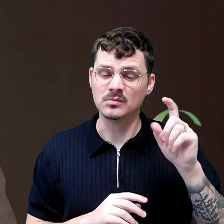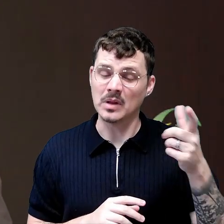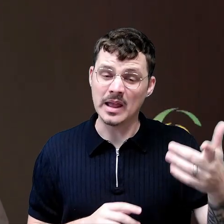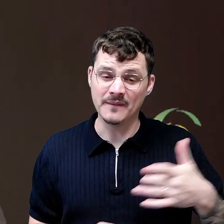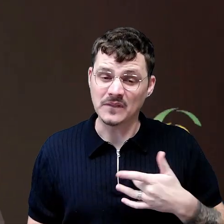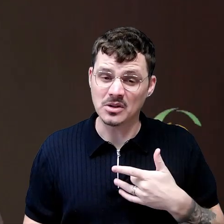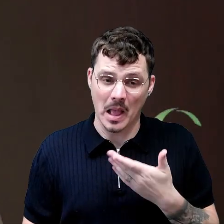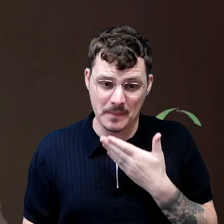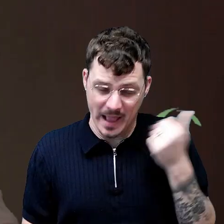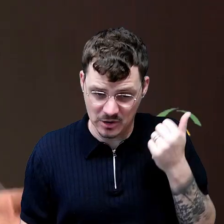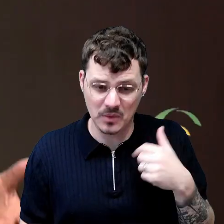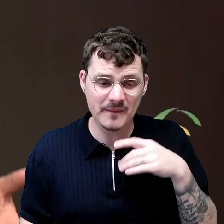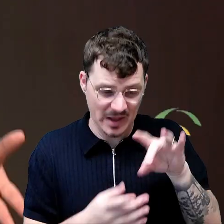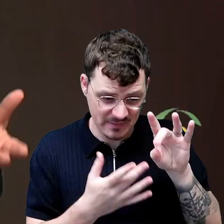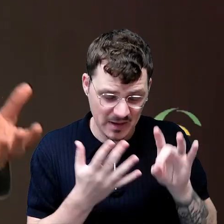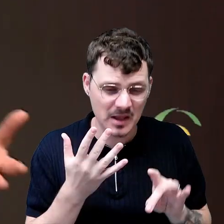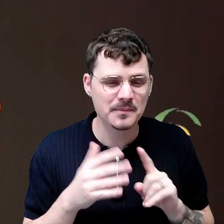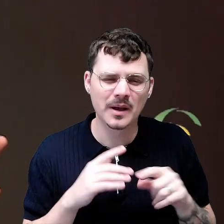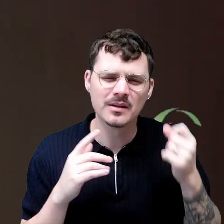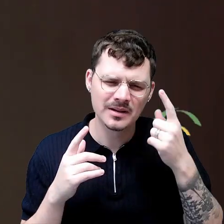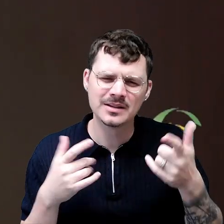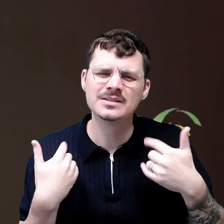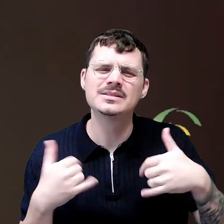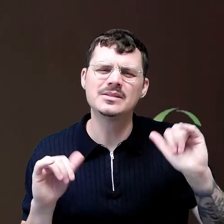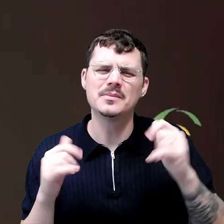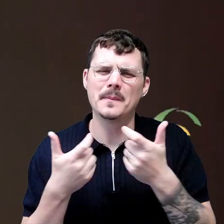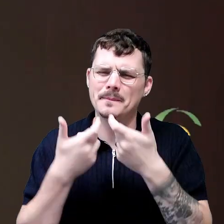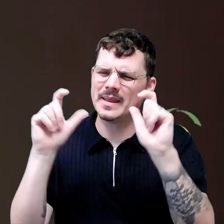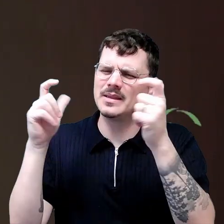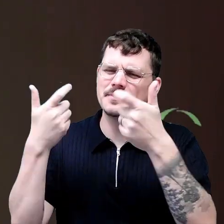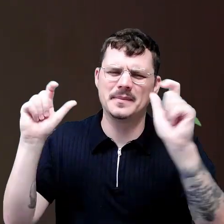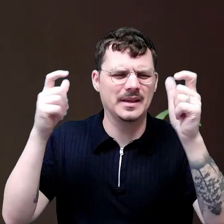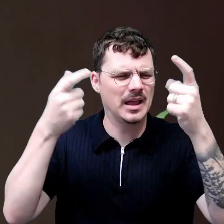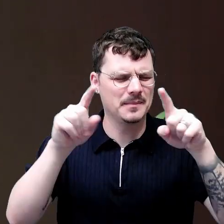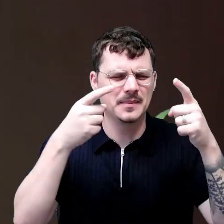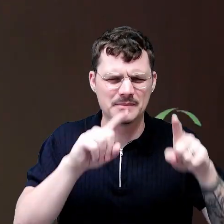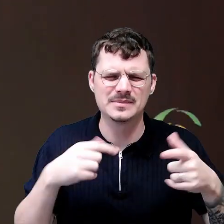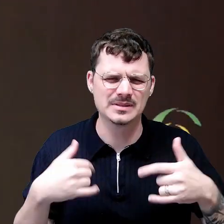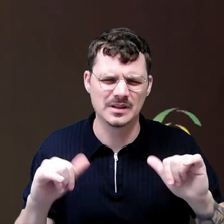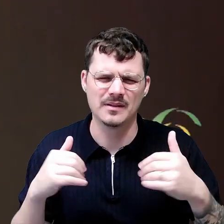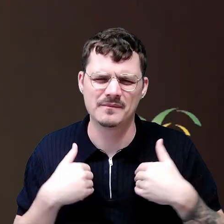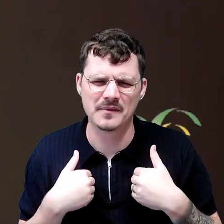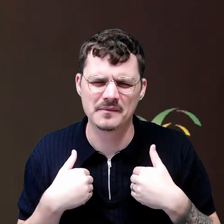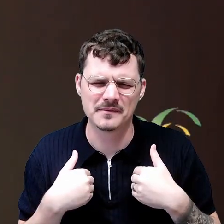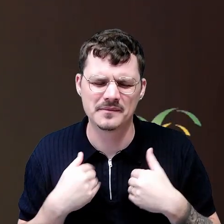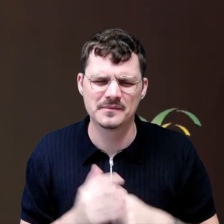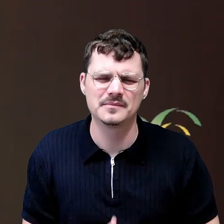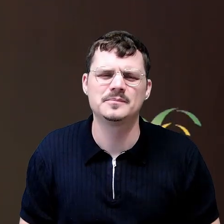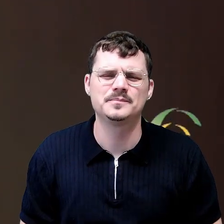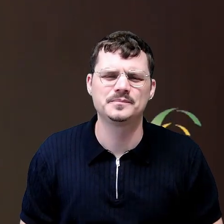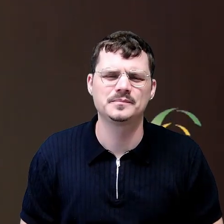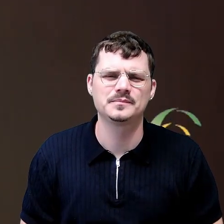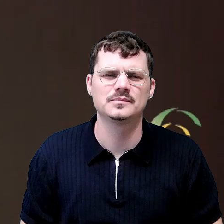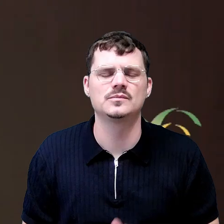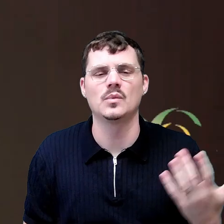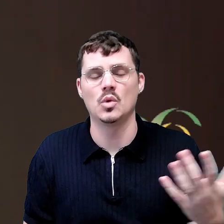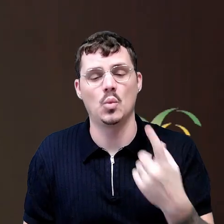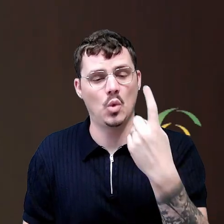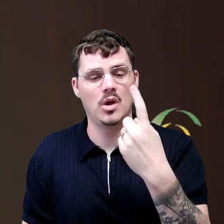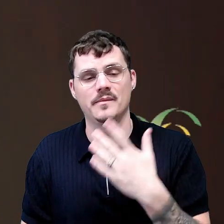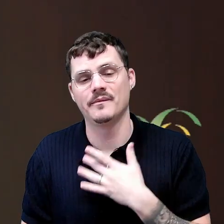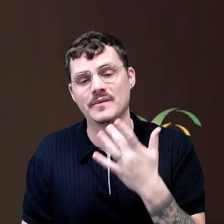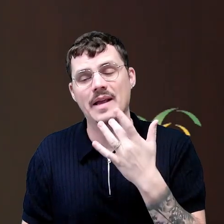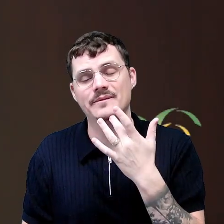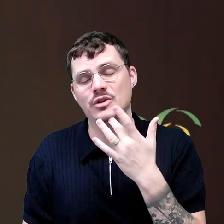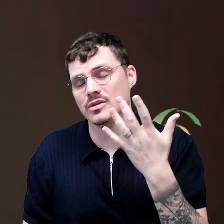better, but he's still got big stuff going on, right? So this is one of my favorite moments